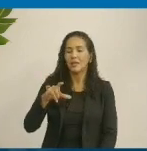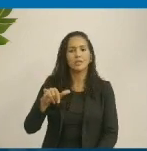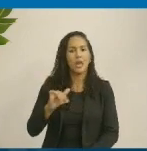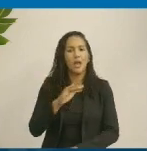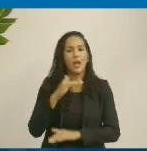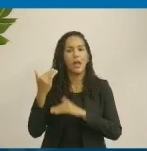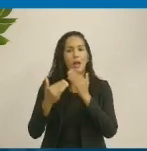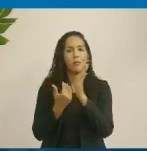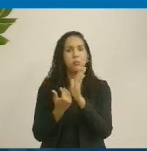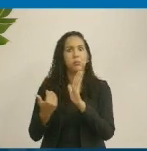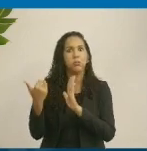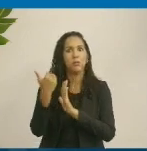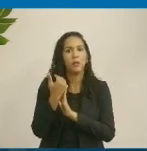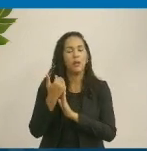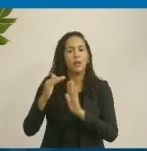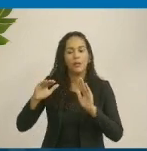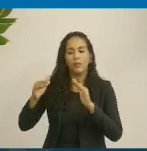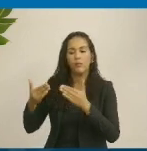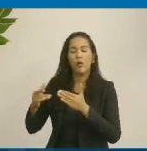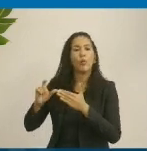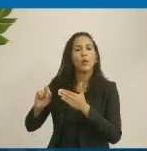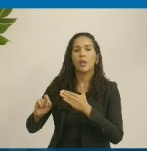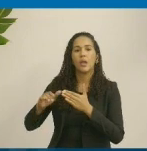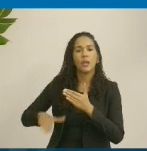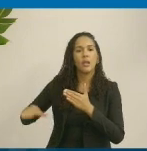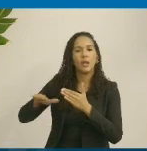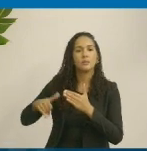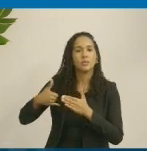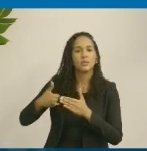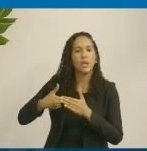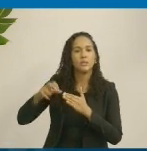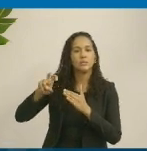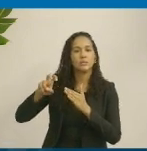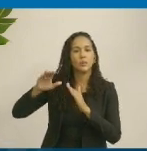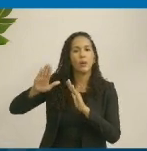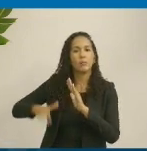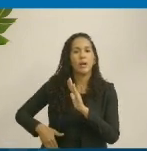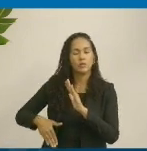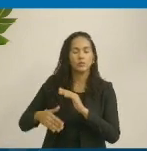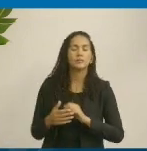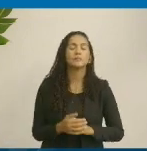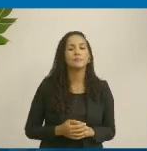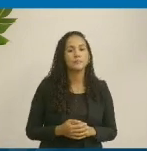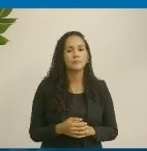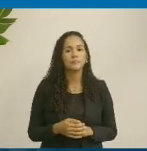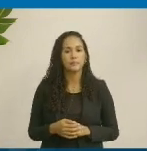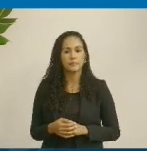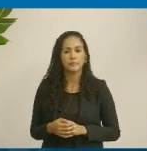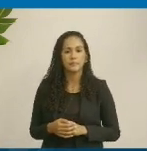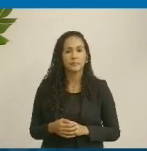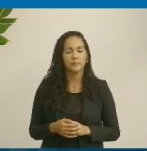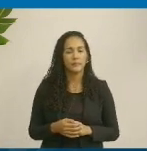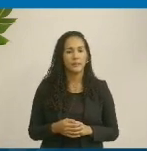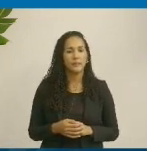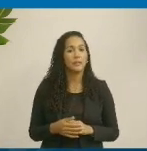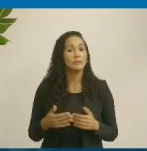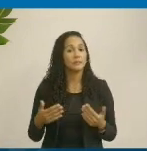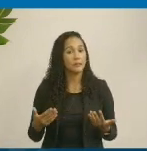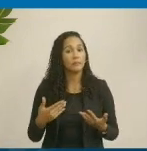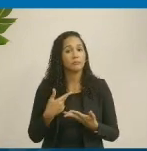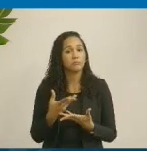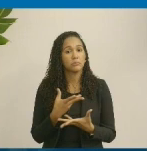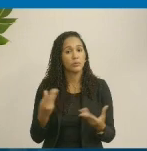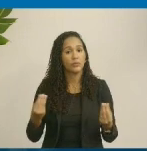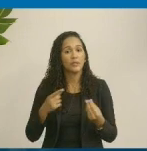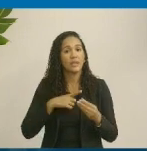from 15% up to 25%. This is because it often is associated with HIV and malaria and